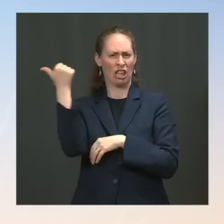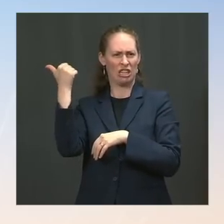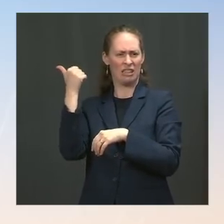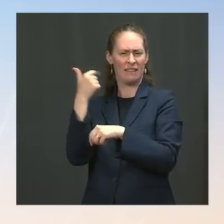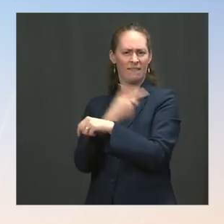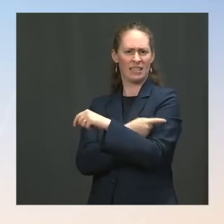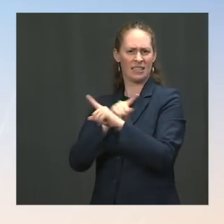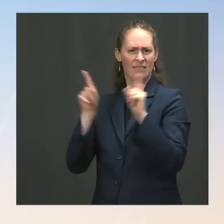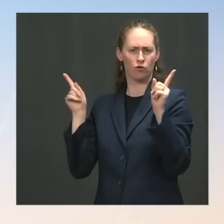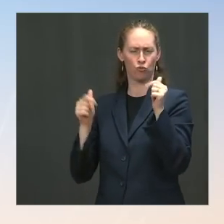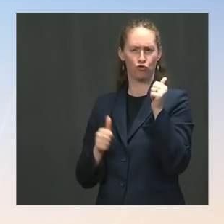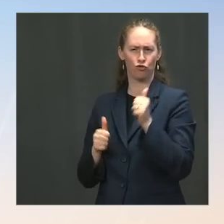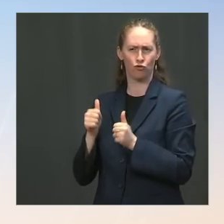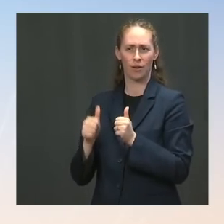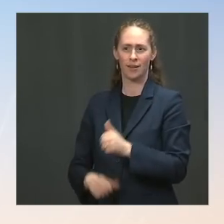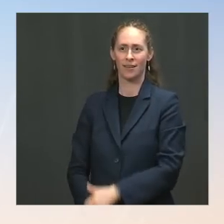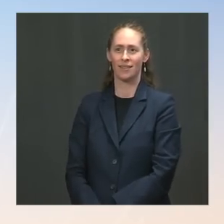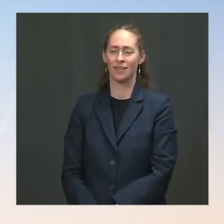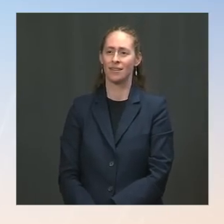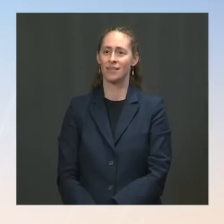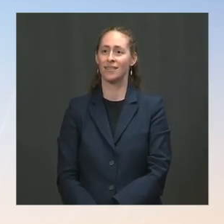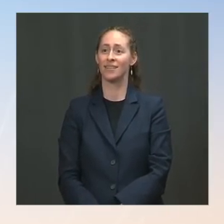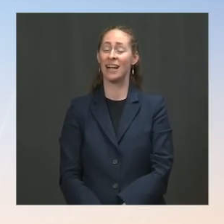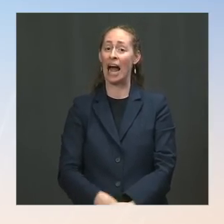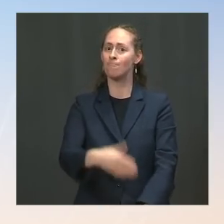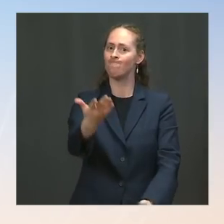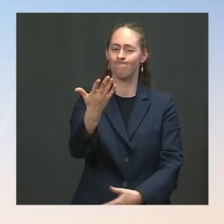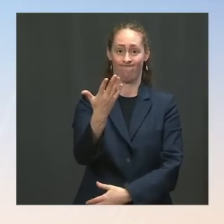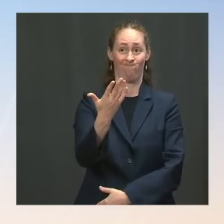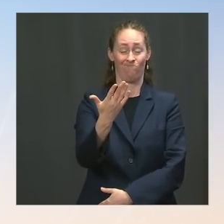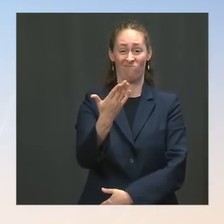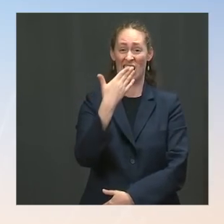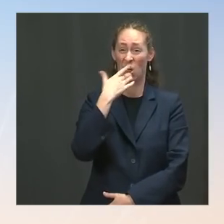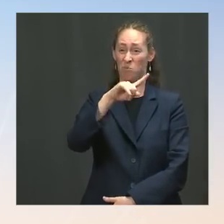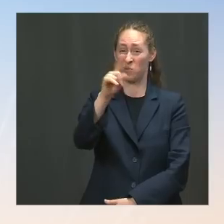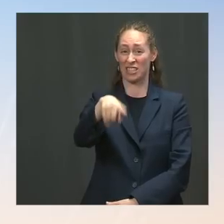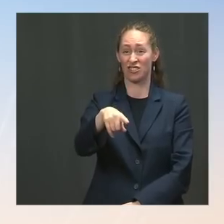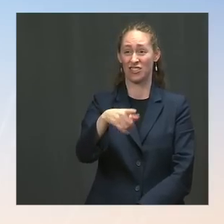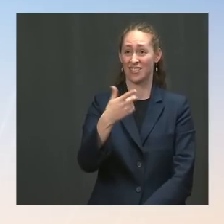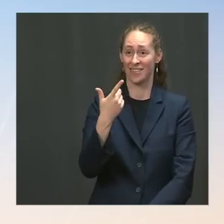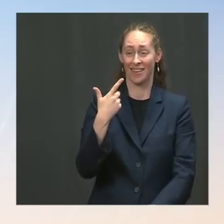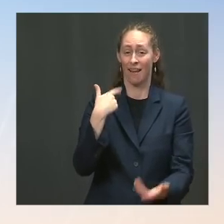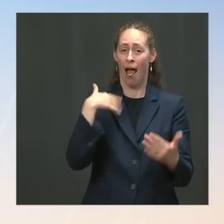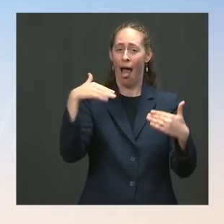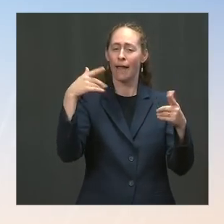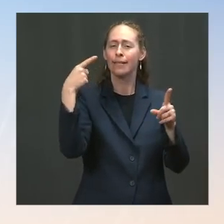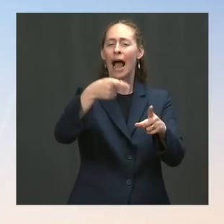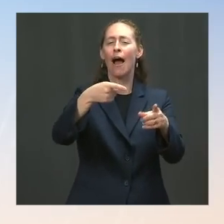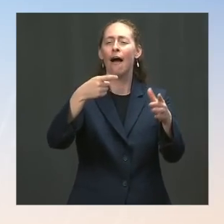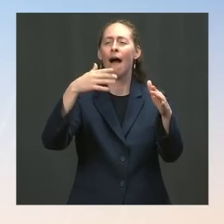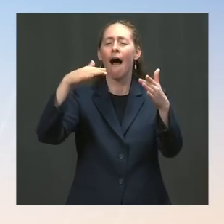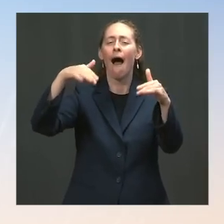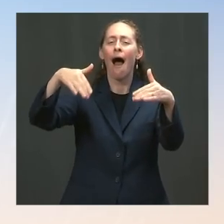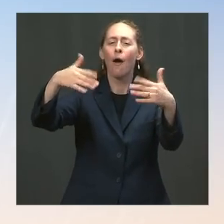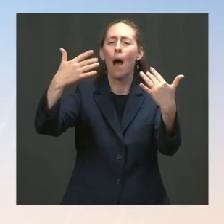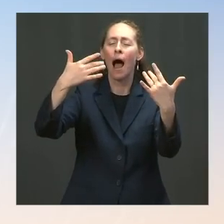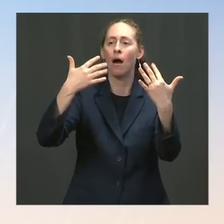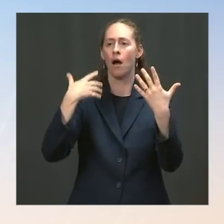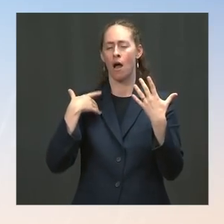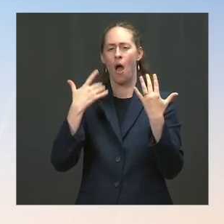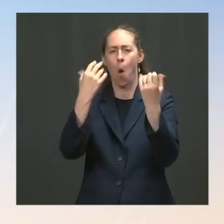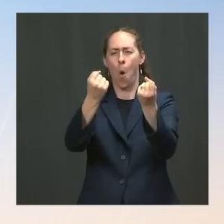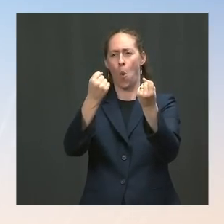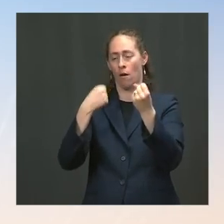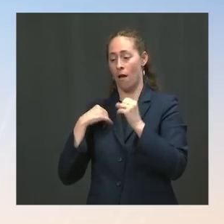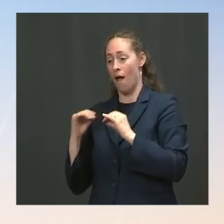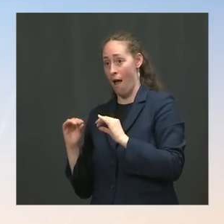It's a really great question. We're just not at the point where the process has concluded. When it concludes, we will provide more details to everyone about